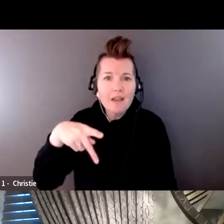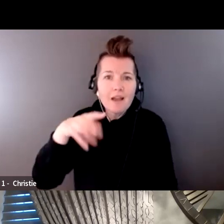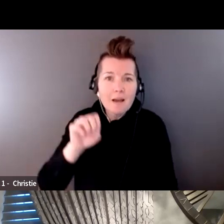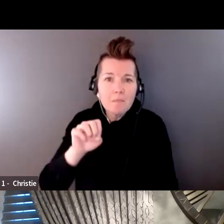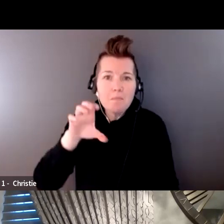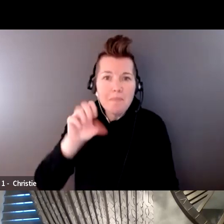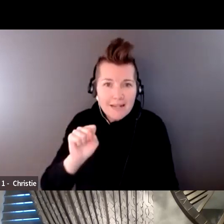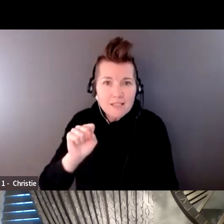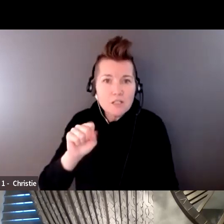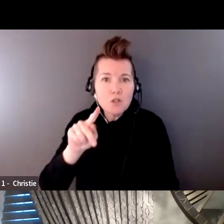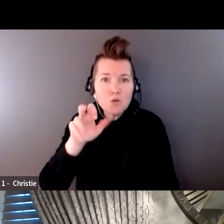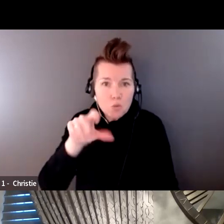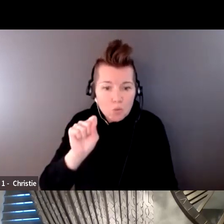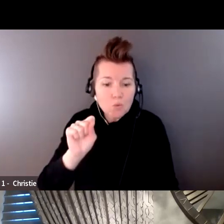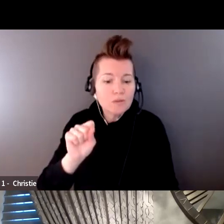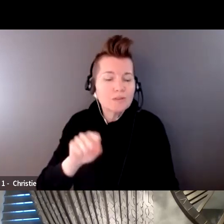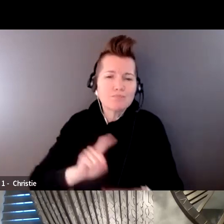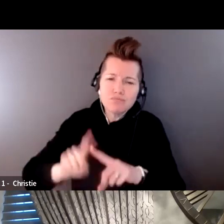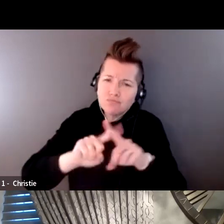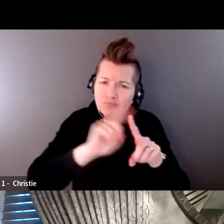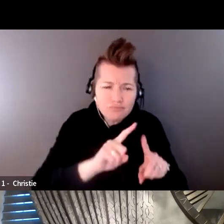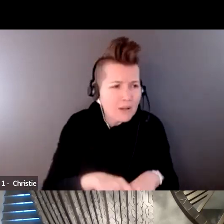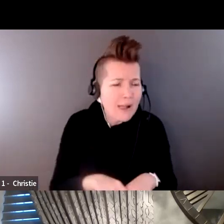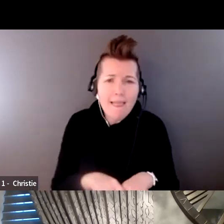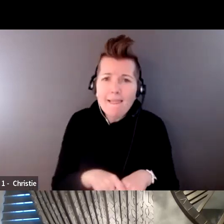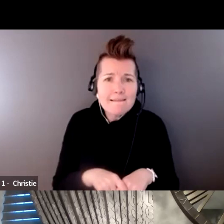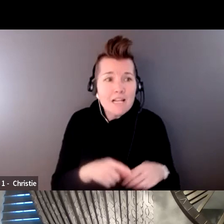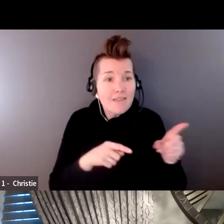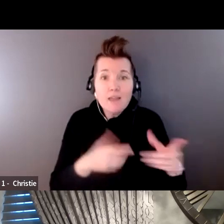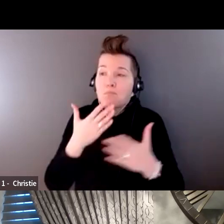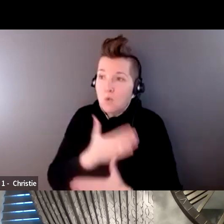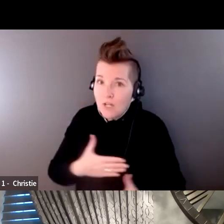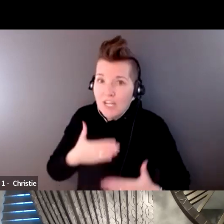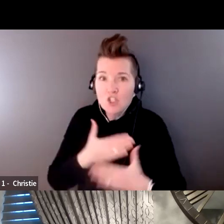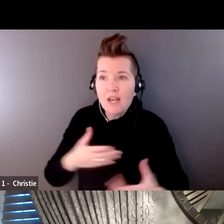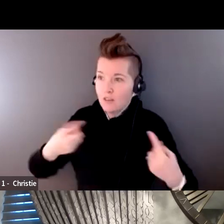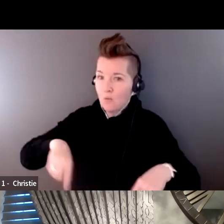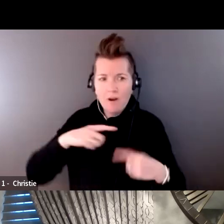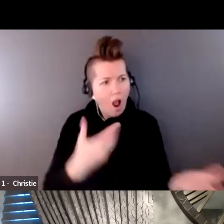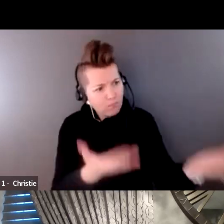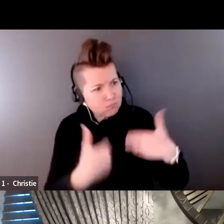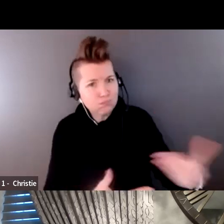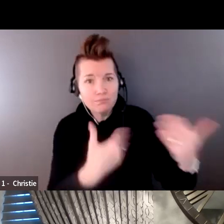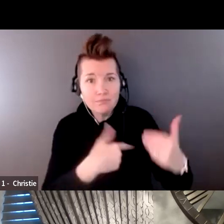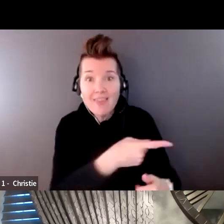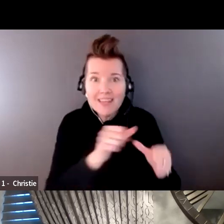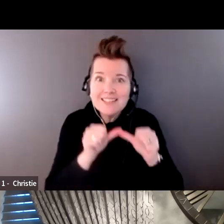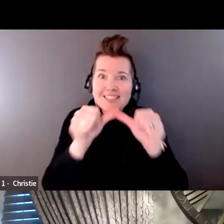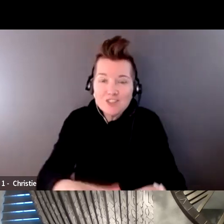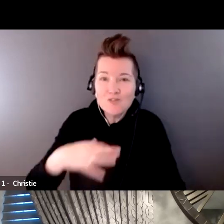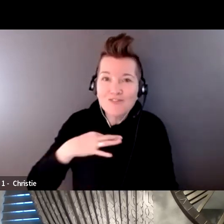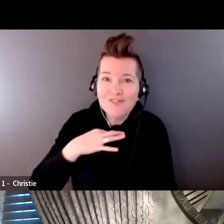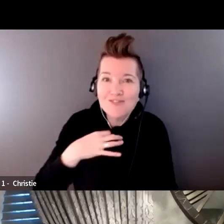But they're so appreciative of the fact that we've opened up our doors to them, that they continue to volunteer with us.